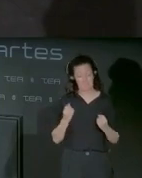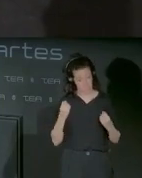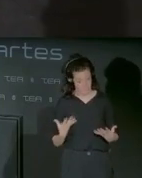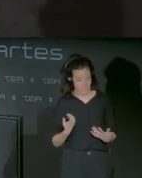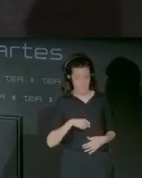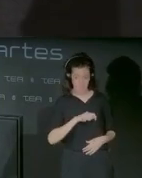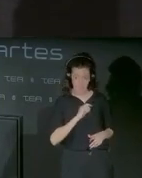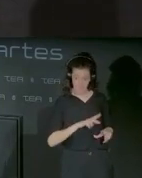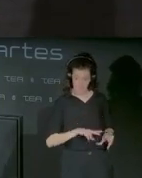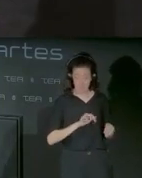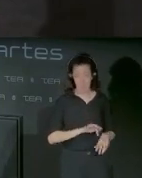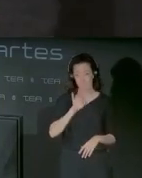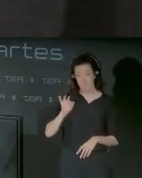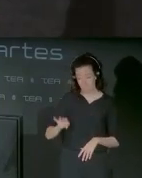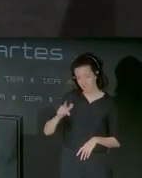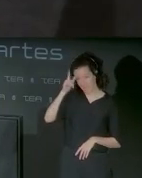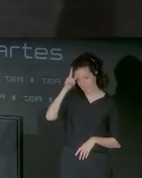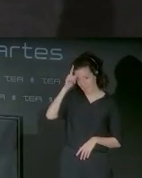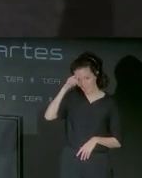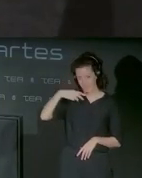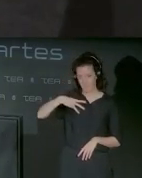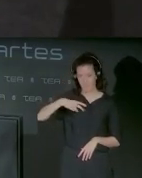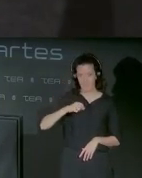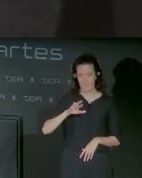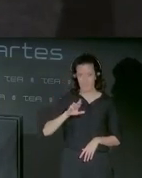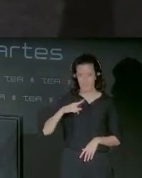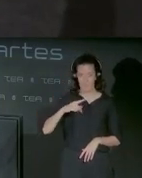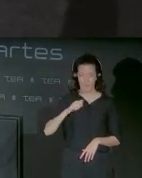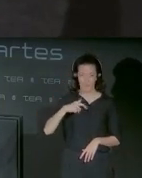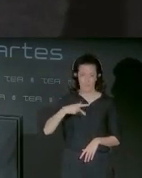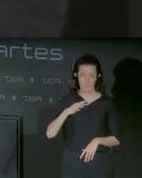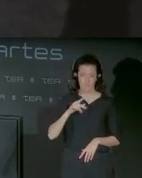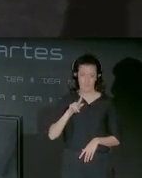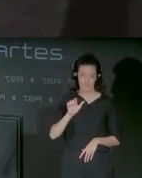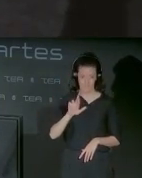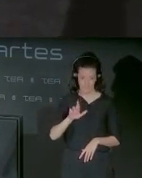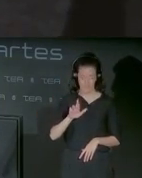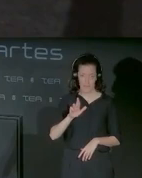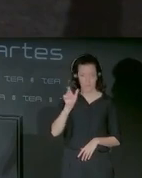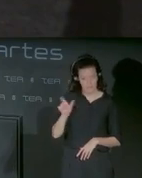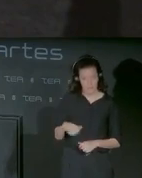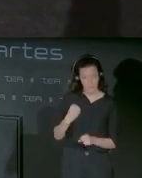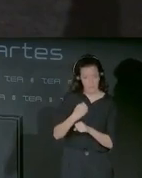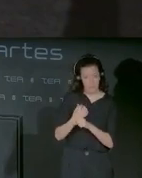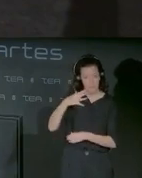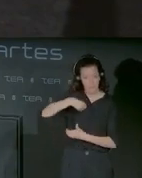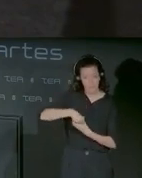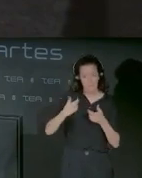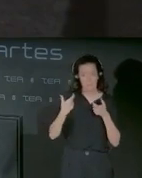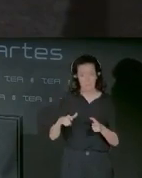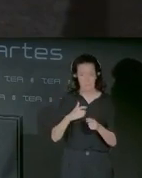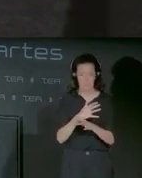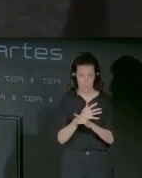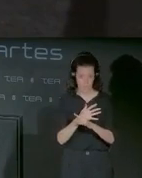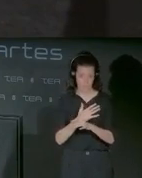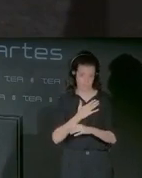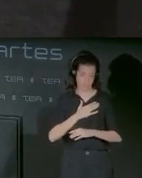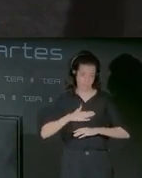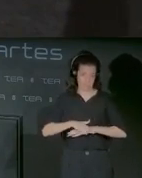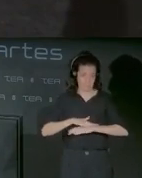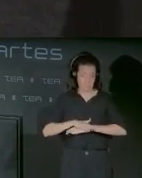Morgenthaler, you are working for the Games Department at the Federal Ministry of Economic